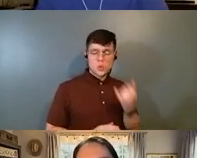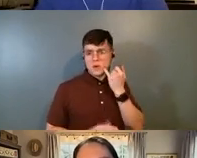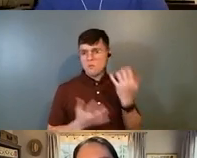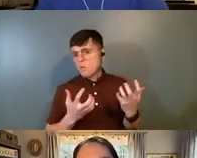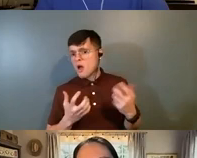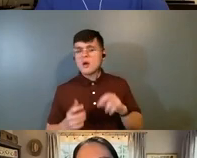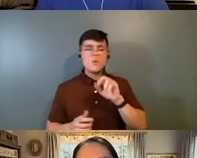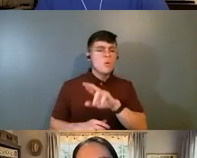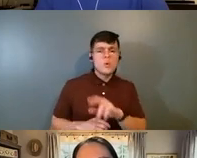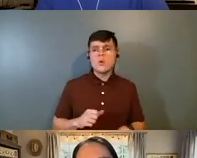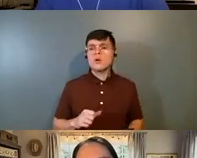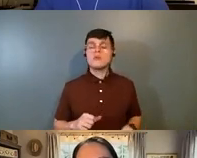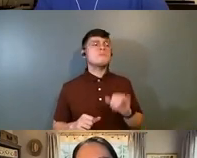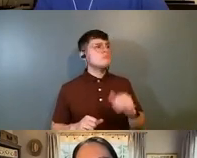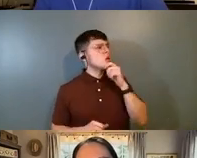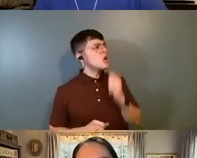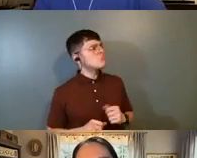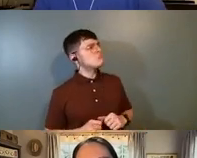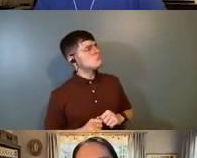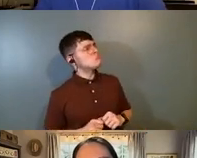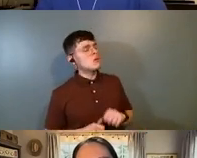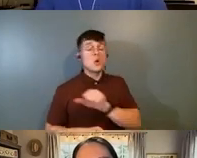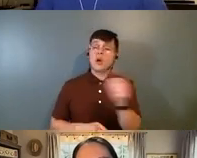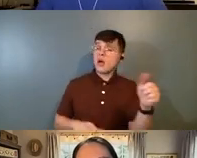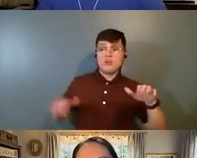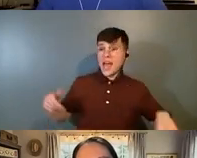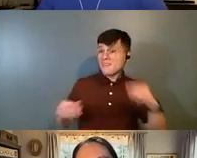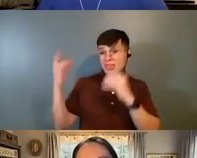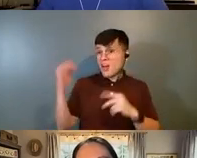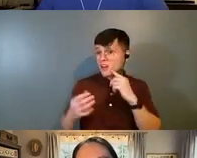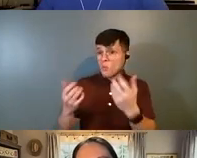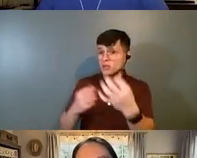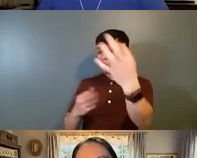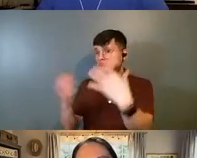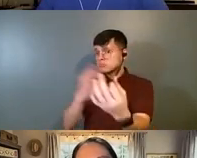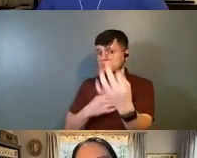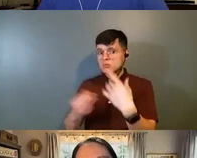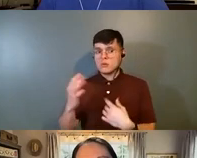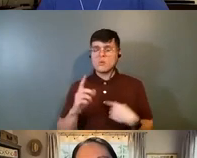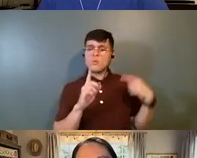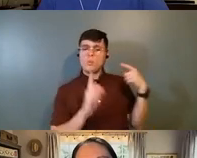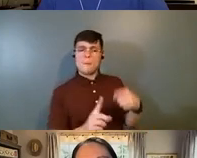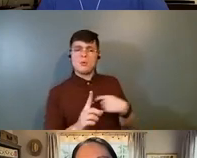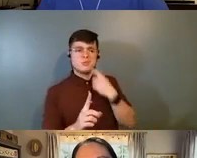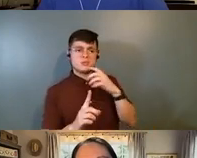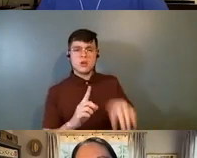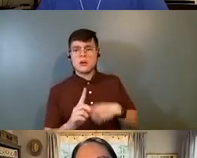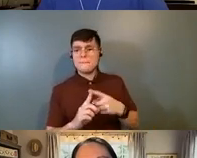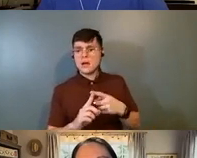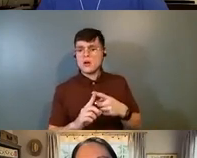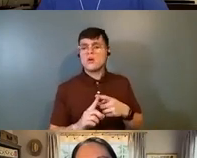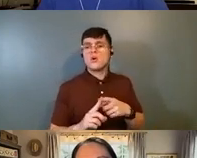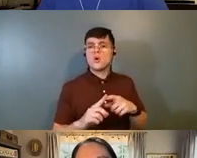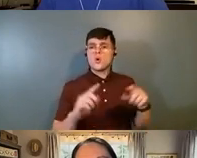other things we haven't thought of that? The one thing, you know, what we just talked about is like really putting in sections that